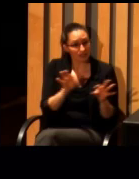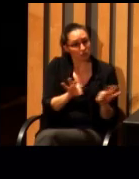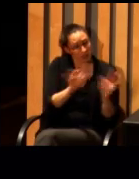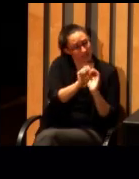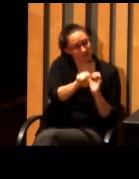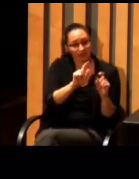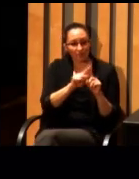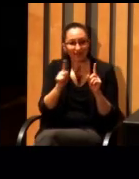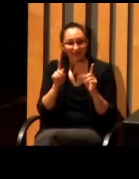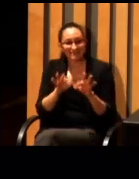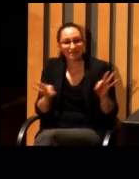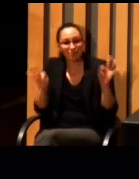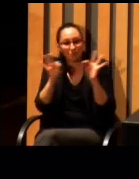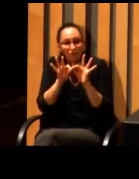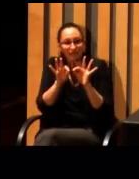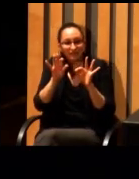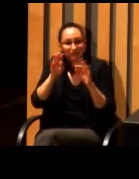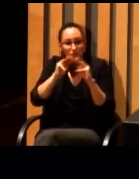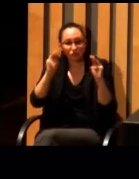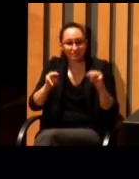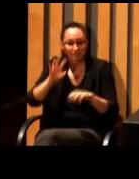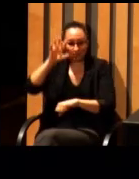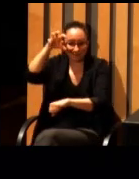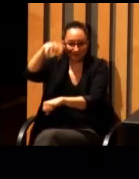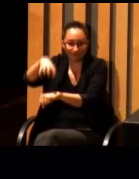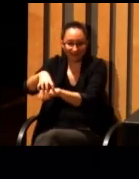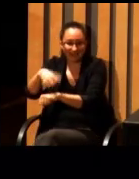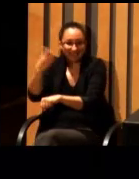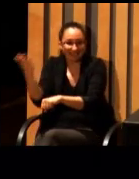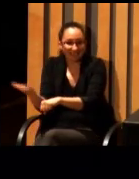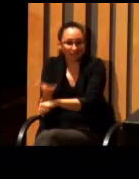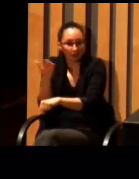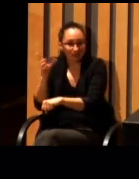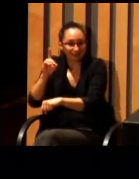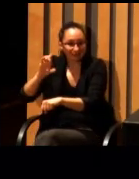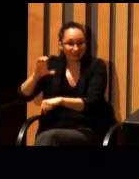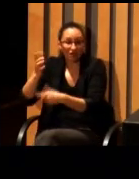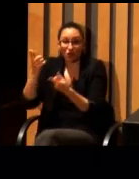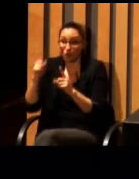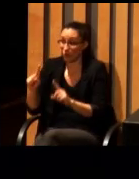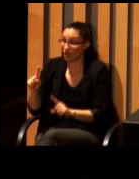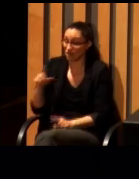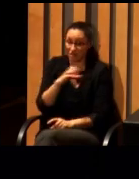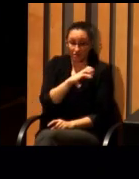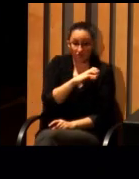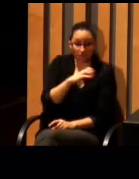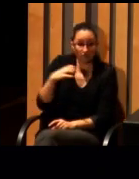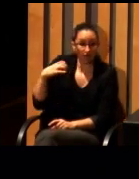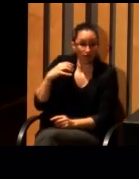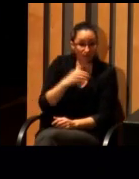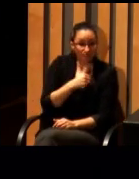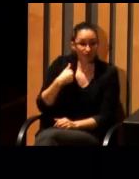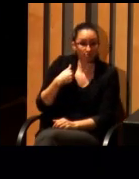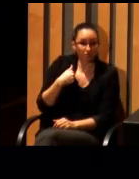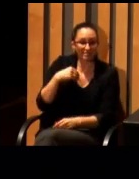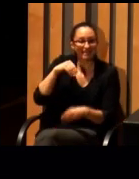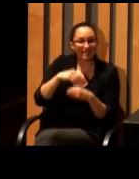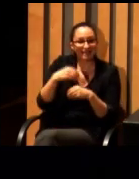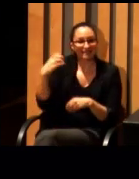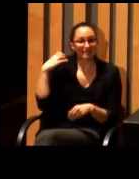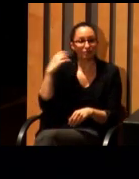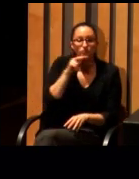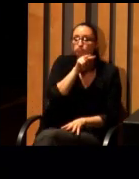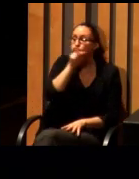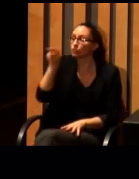important to have this museum here, so that when members of Congress were in the Capitol looking out at the